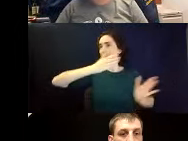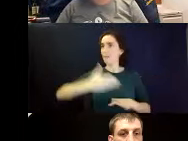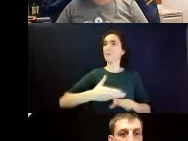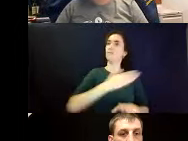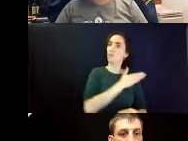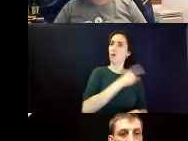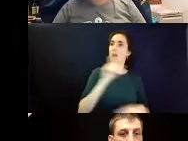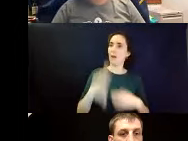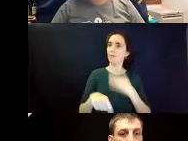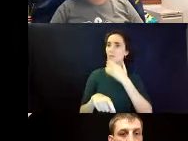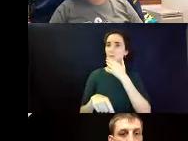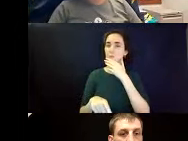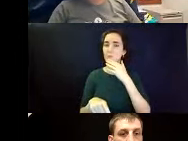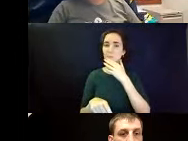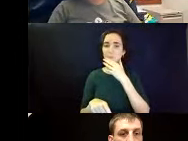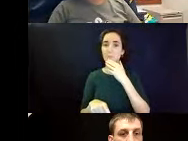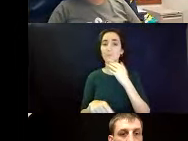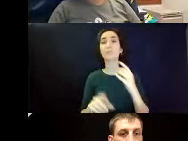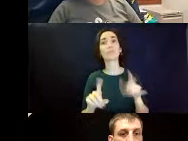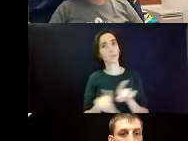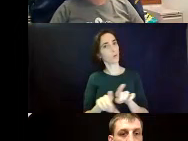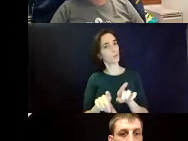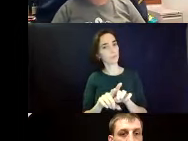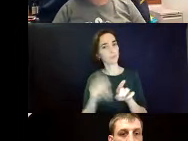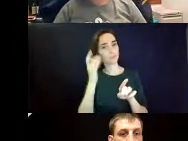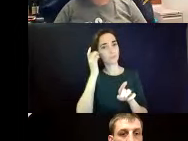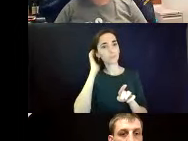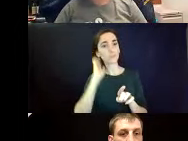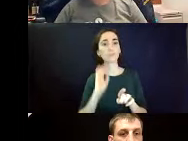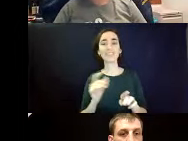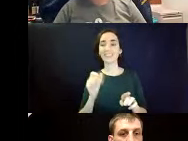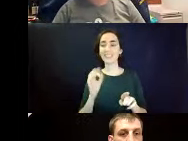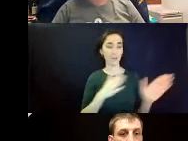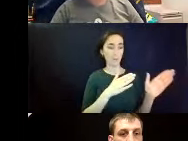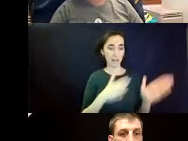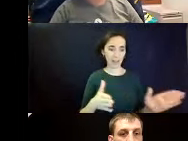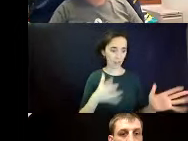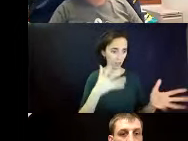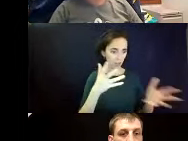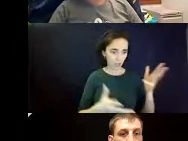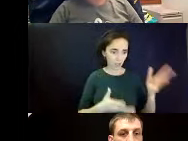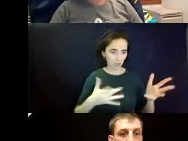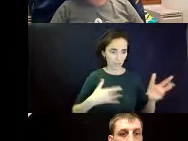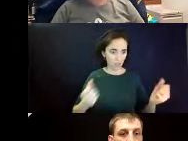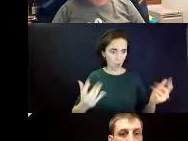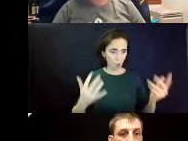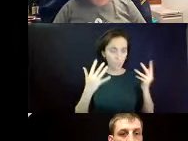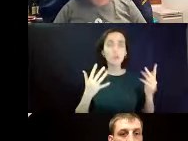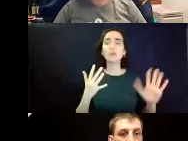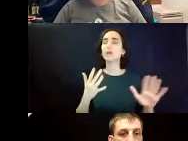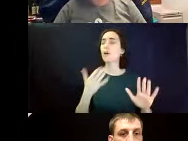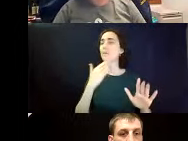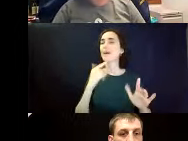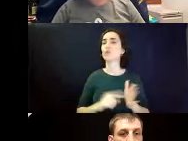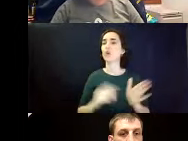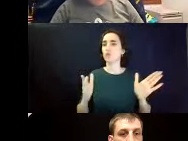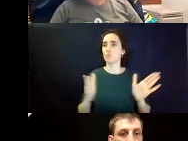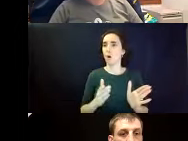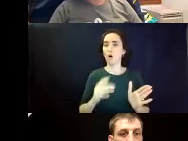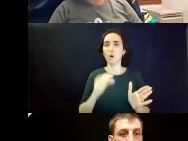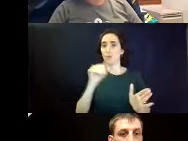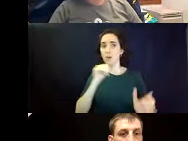it. But also, if planning gets too overwhelming, start small to keep grounded. And some